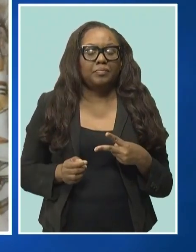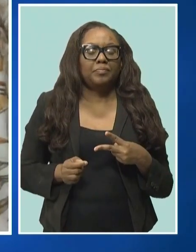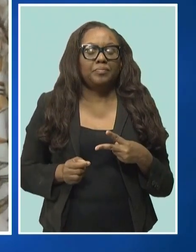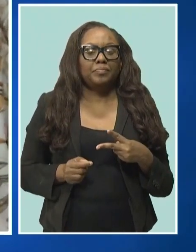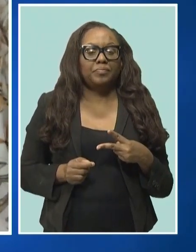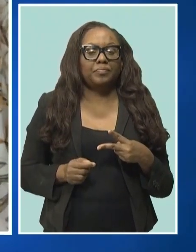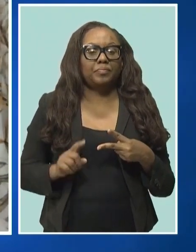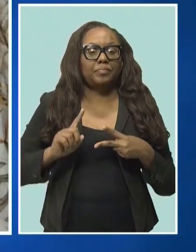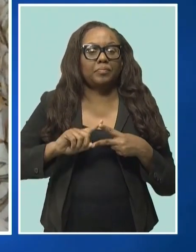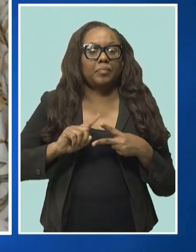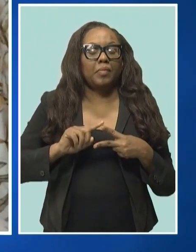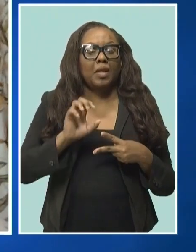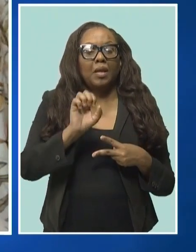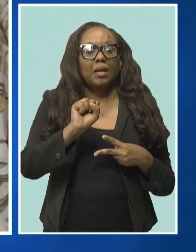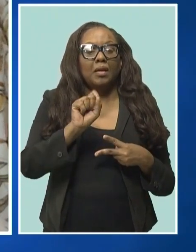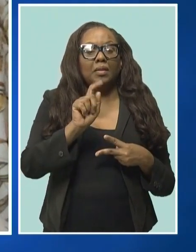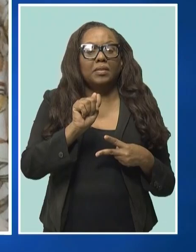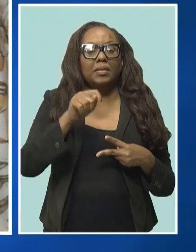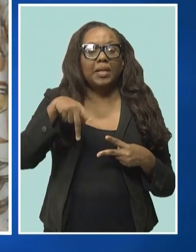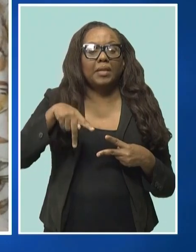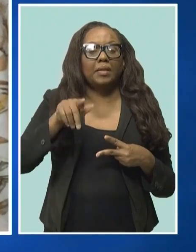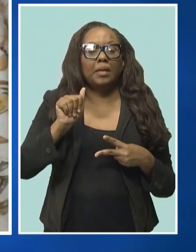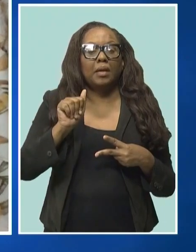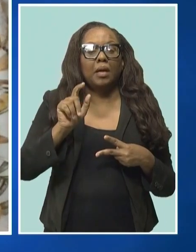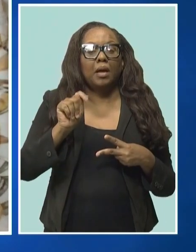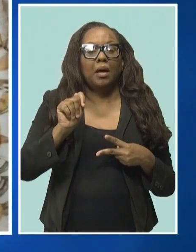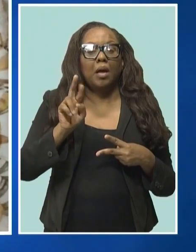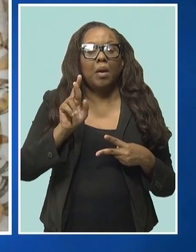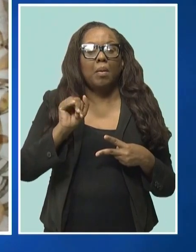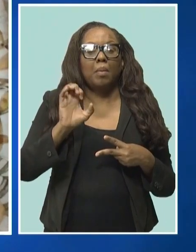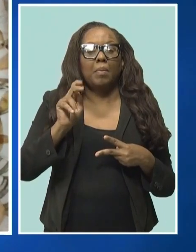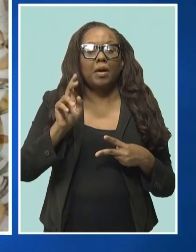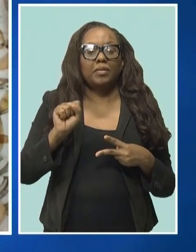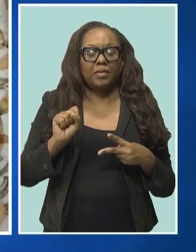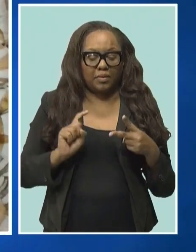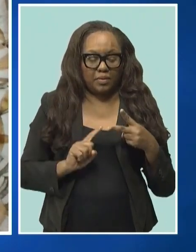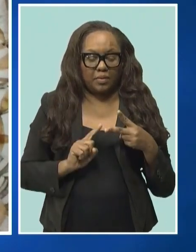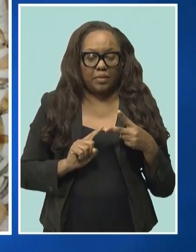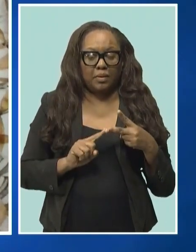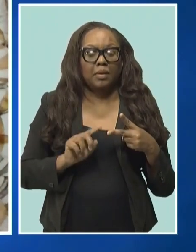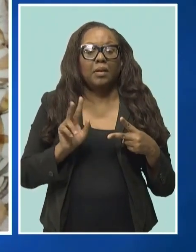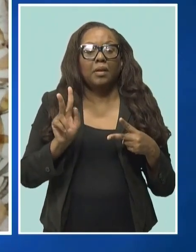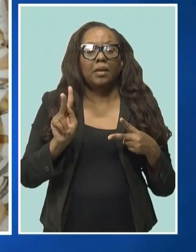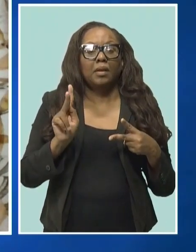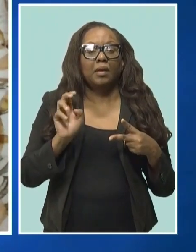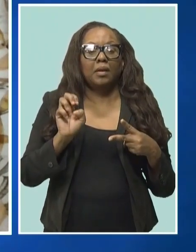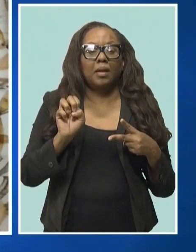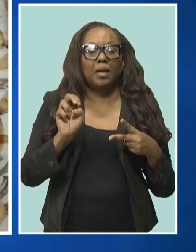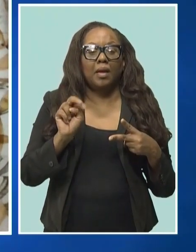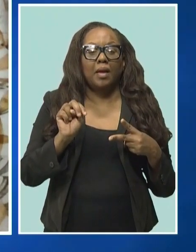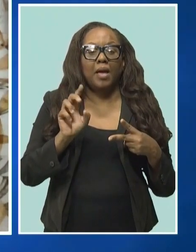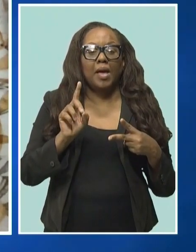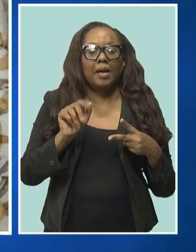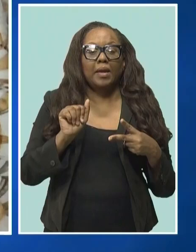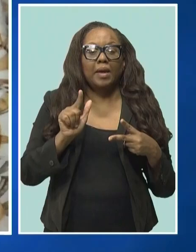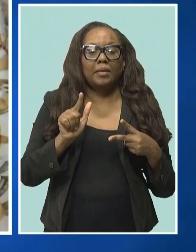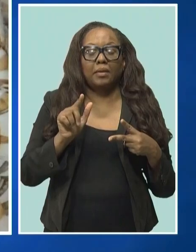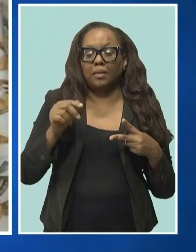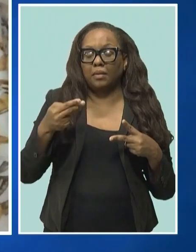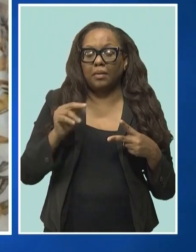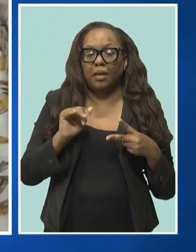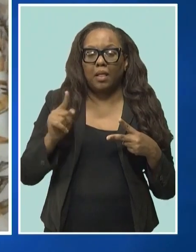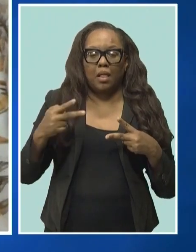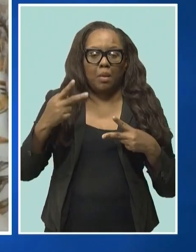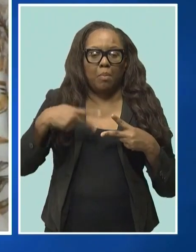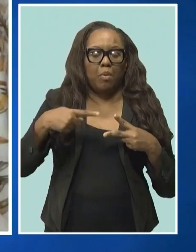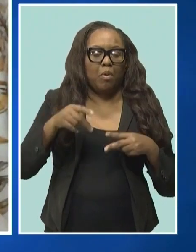vicinity of St. Patrick's and another in the vicinity of Kendall Hill. That seems to, those two areas seem to be the main areas